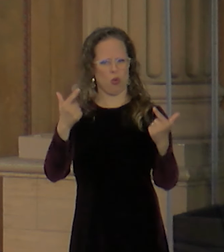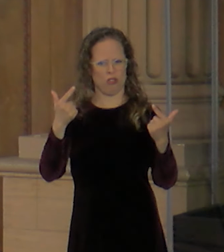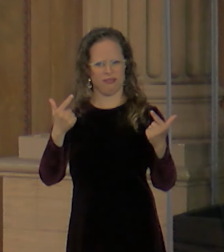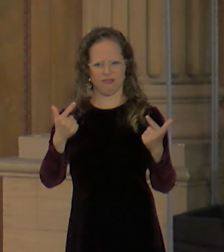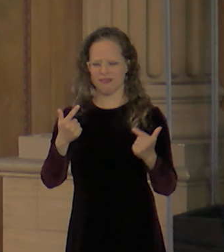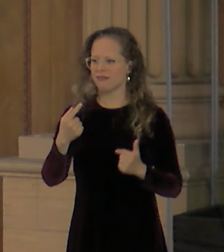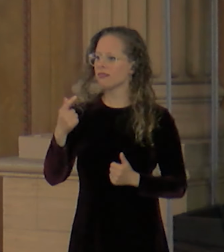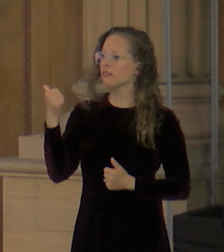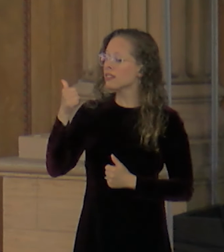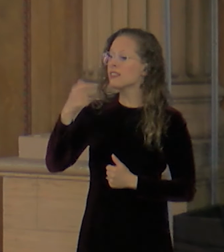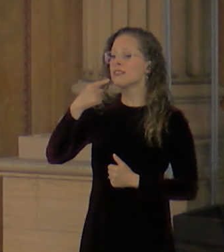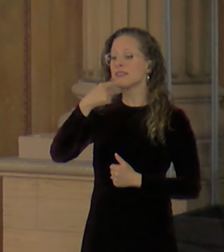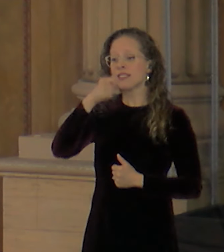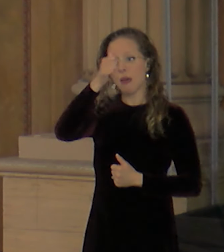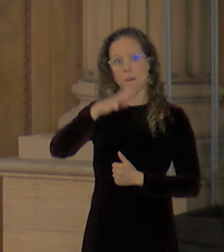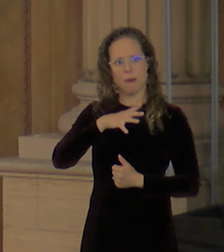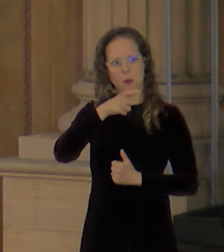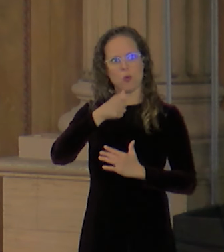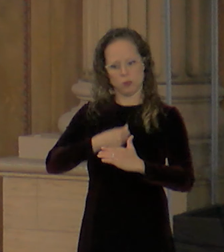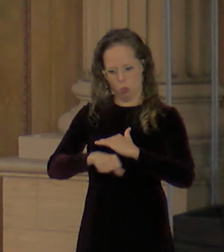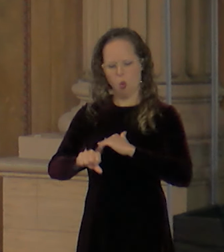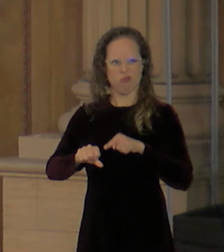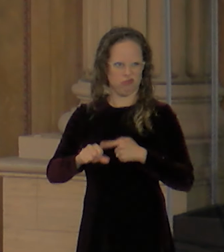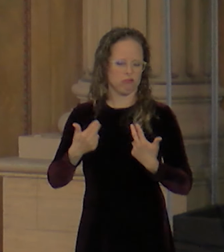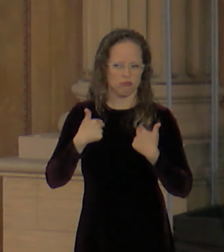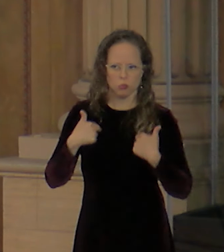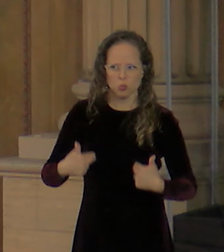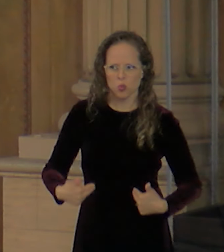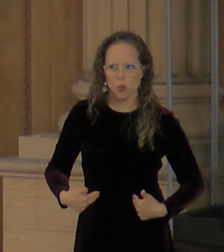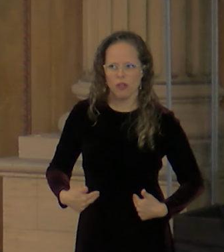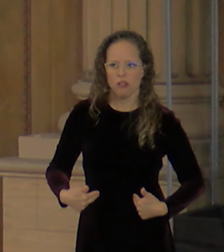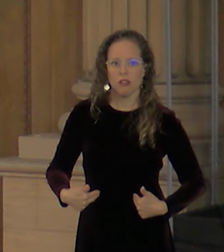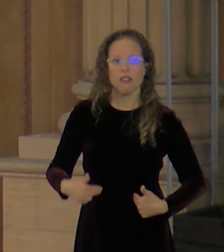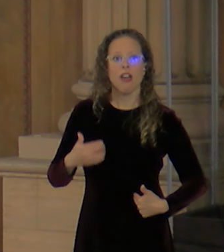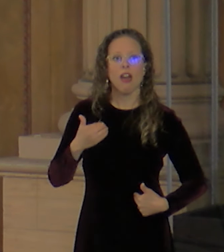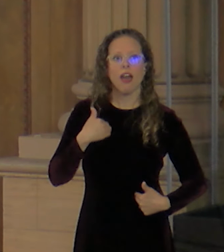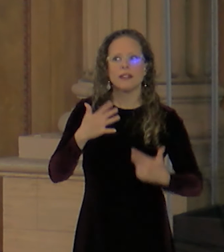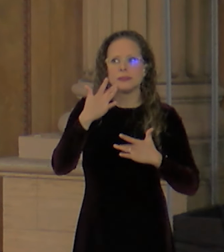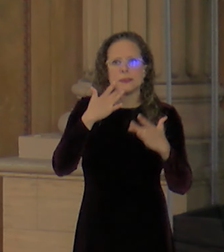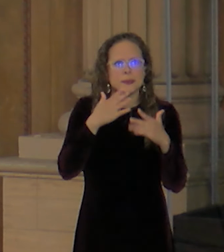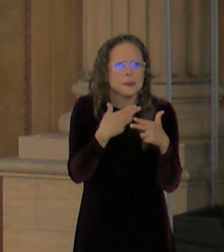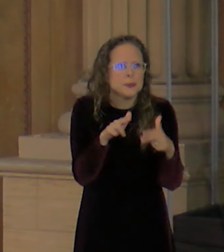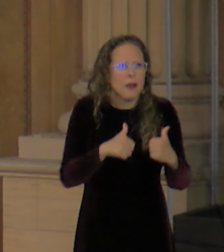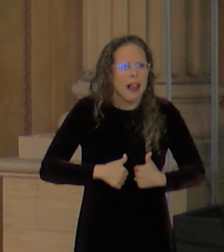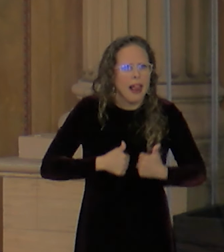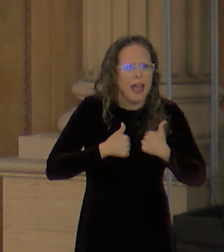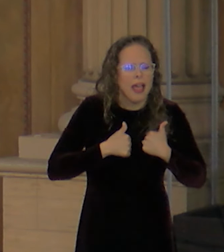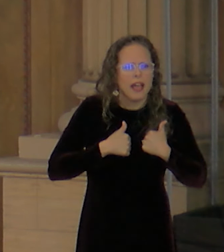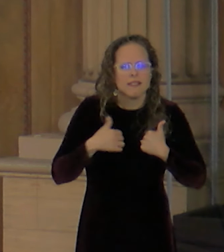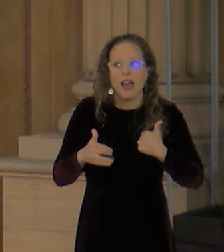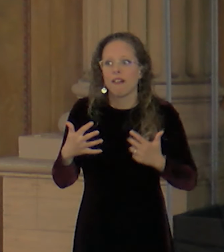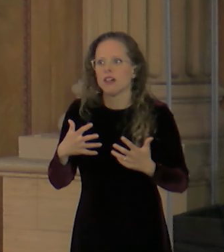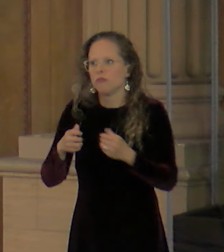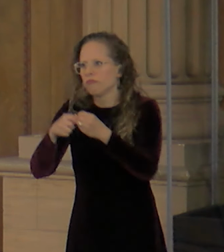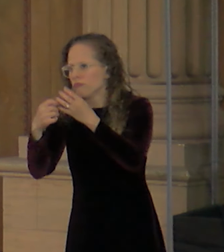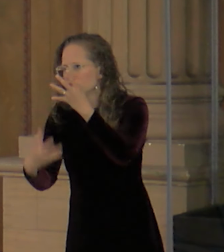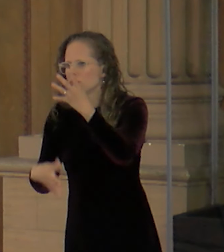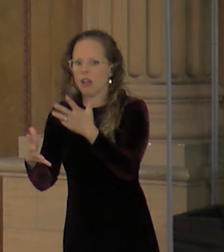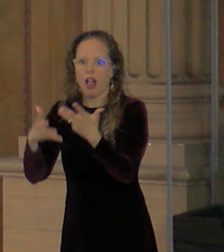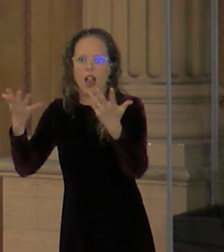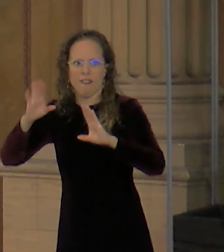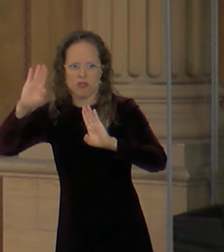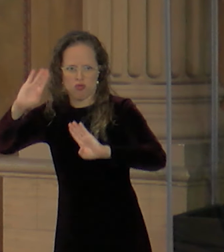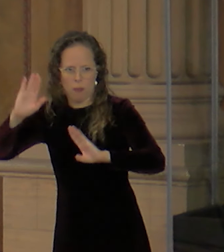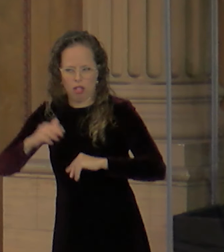woman is few of days and full of trouble." He looked at his life, he says, you don't live that long to begin with, and the days that you get,